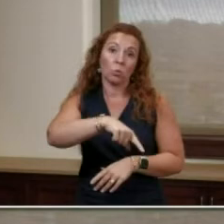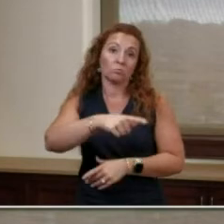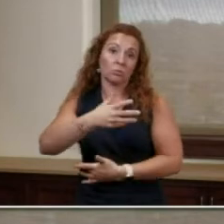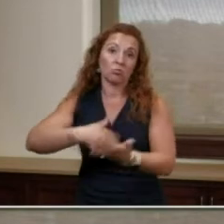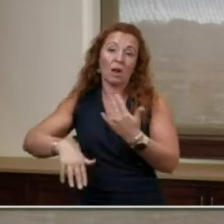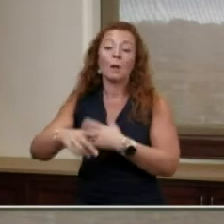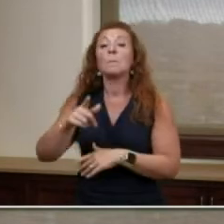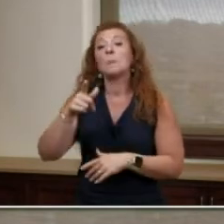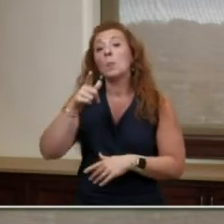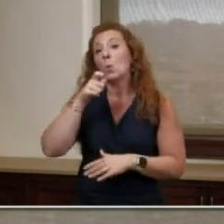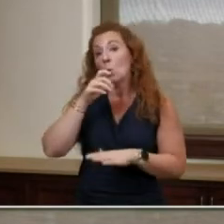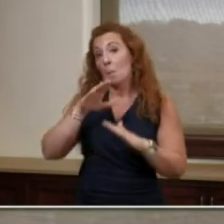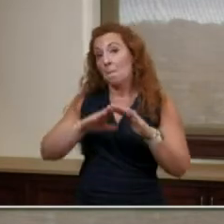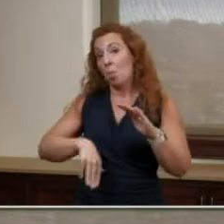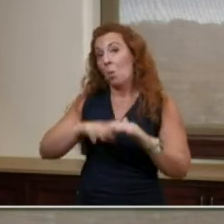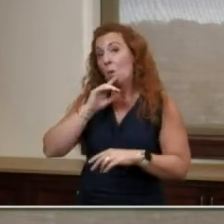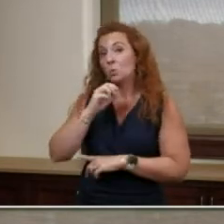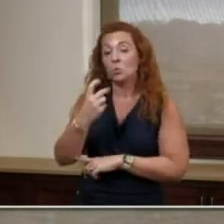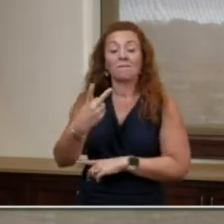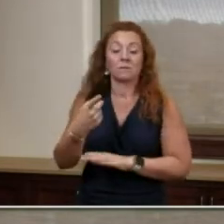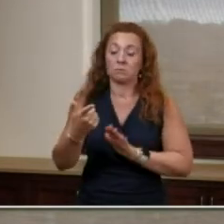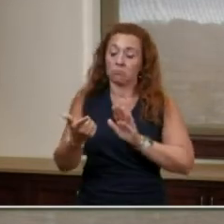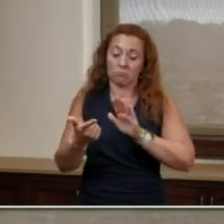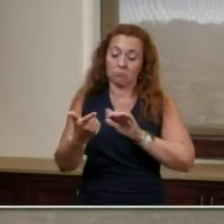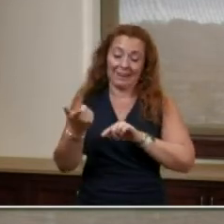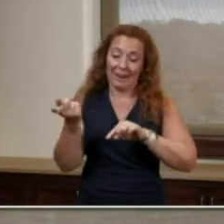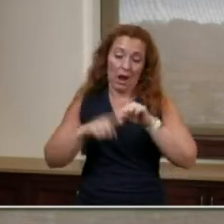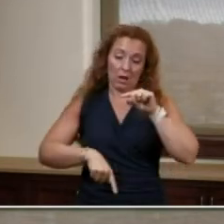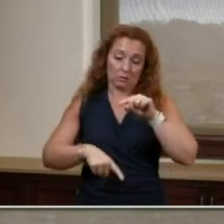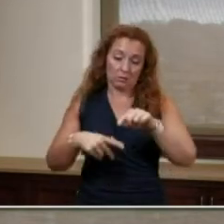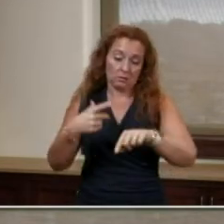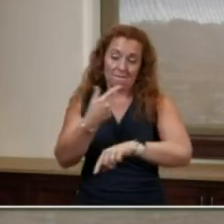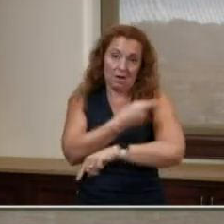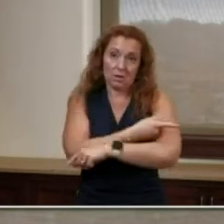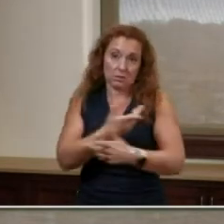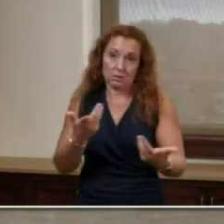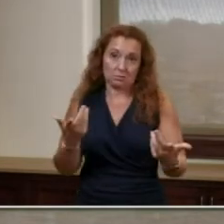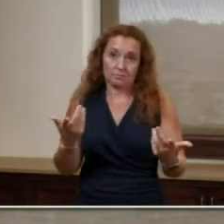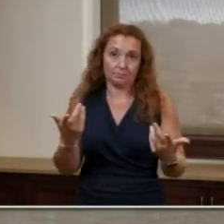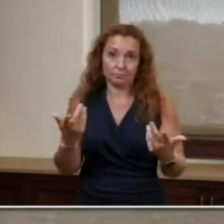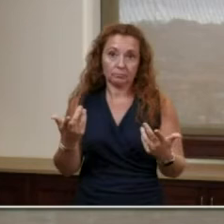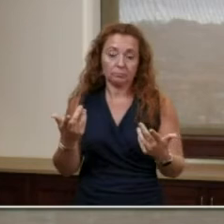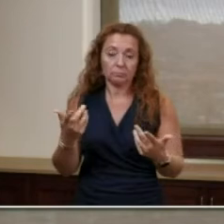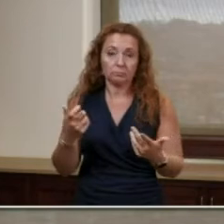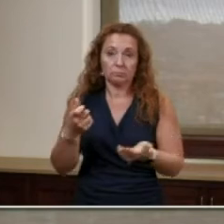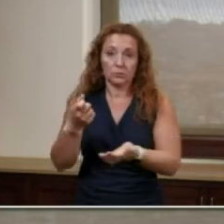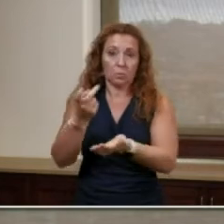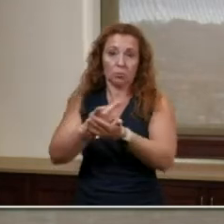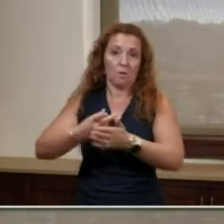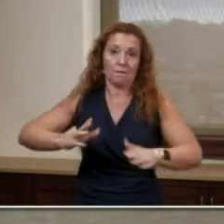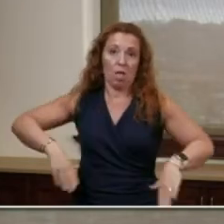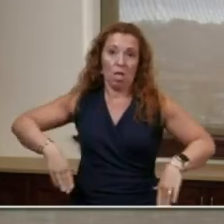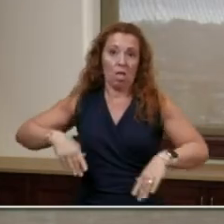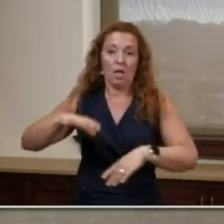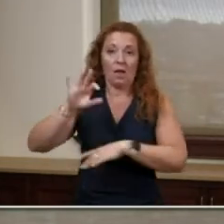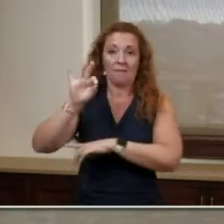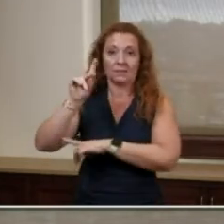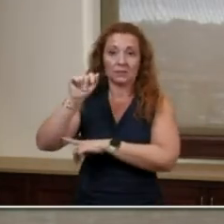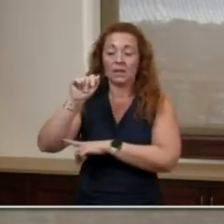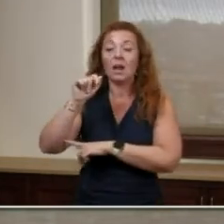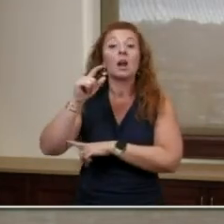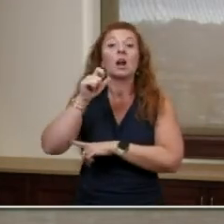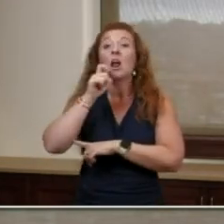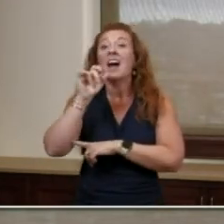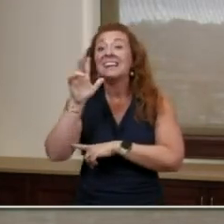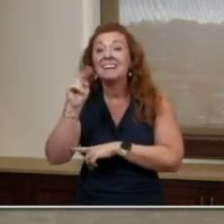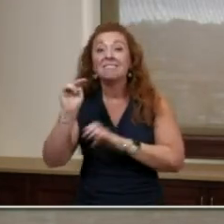under 12 population right now cannot be vaccinated. It's not been approved by the FDA, even under